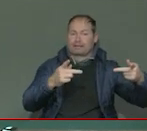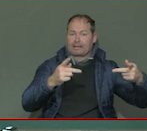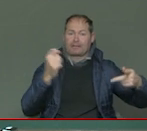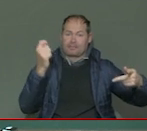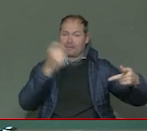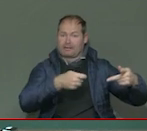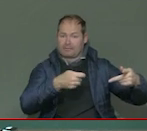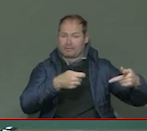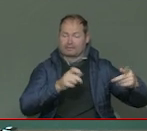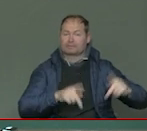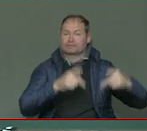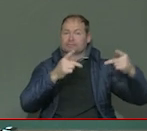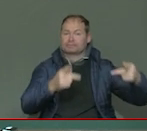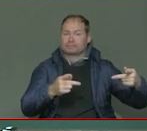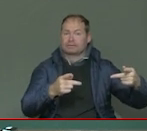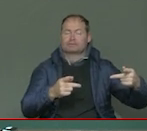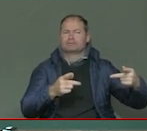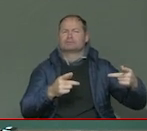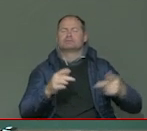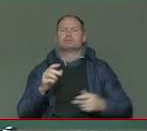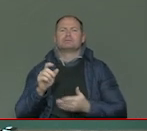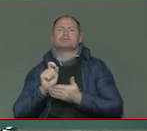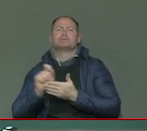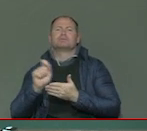supplier, what will that then be?